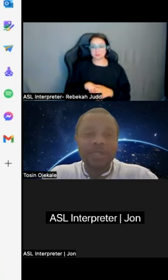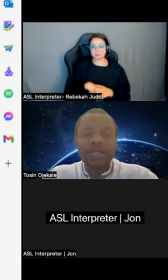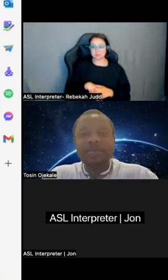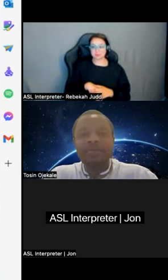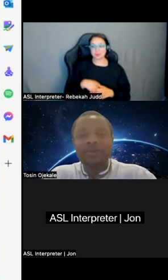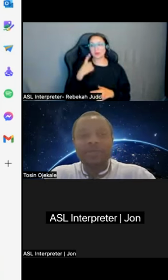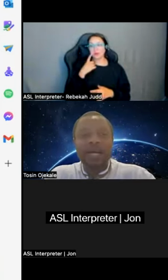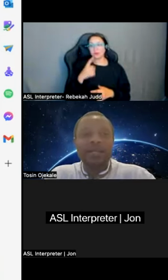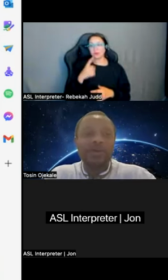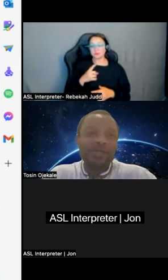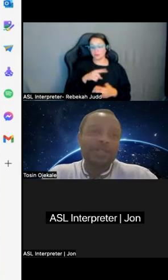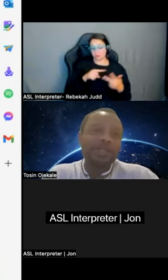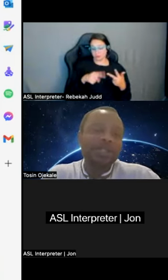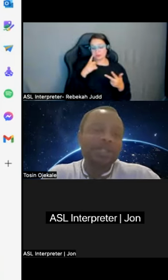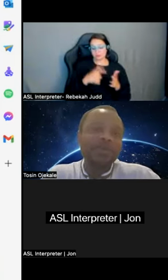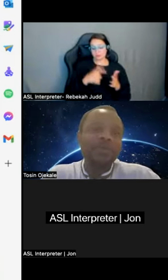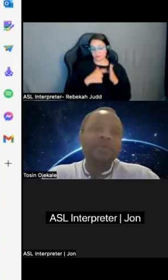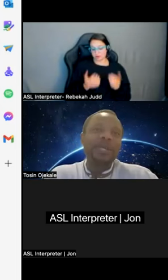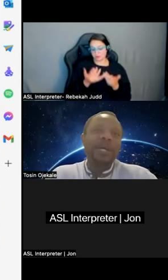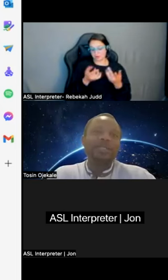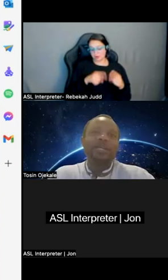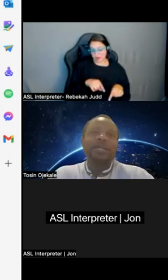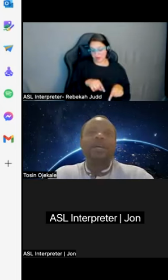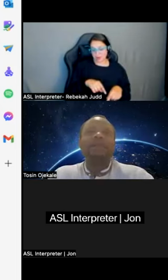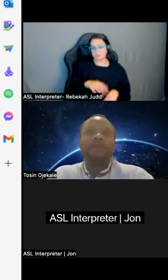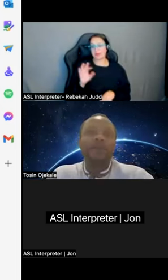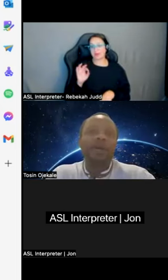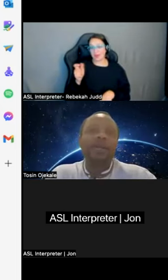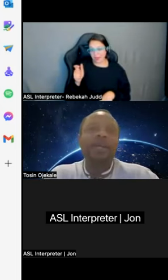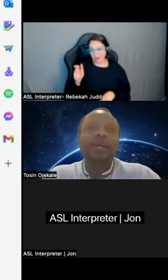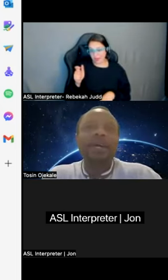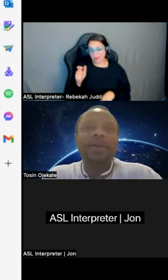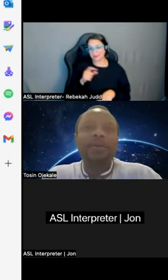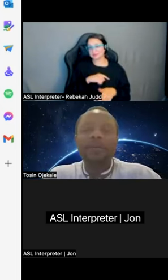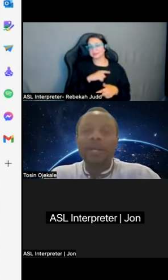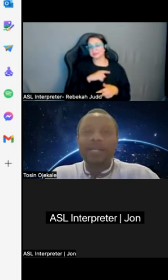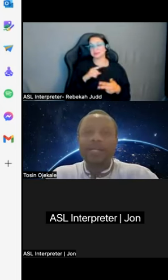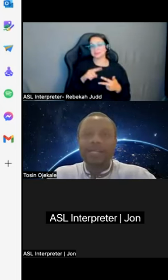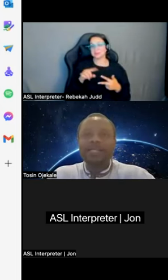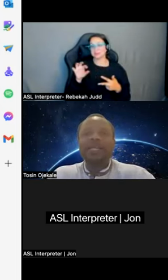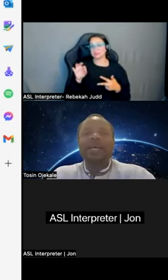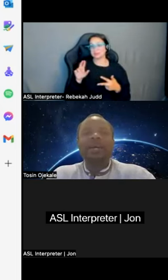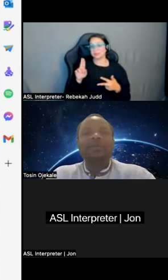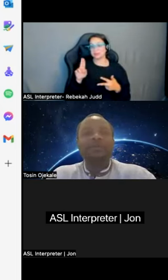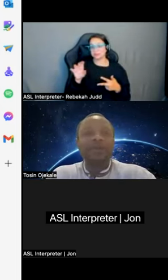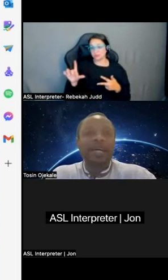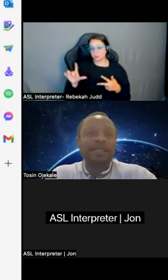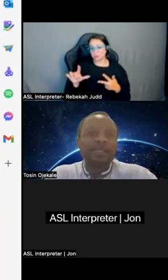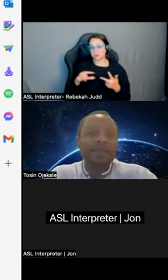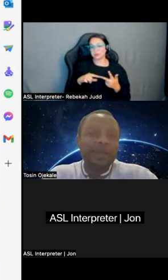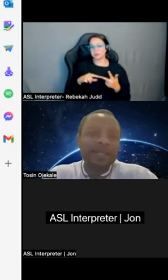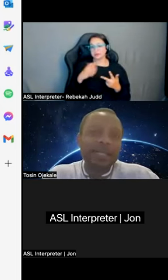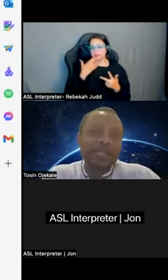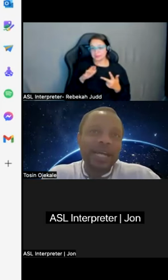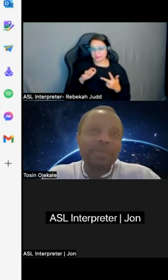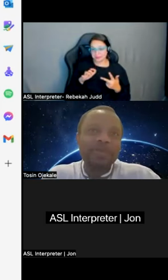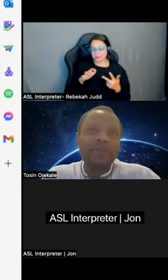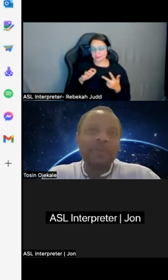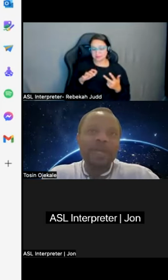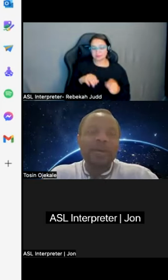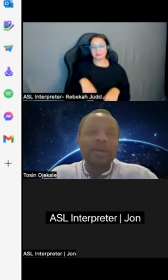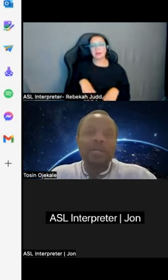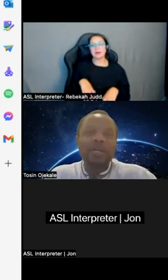happen. Looked at oxygen, we've looked at fuel, and we've looked at heat, and we've looked at the different